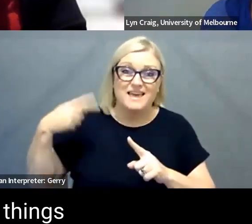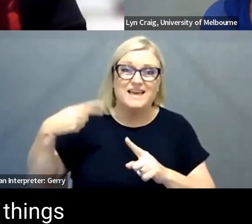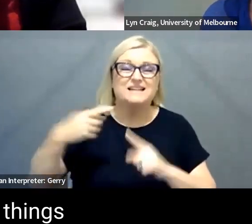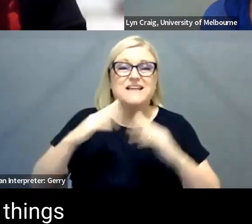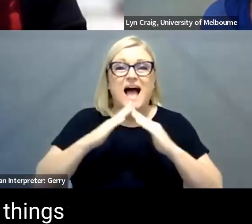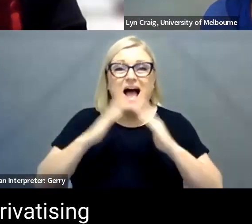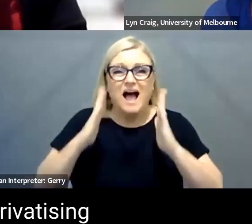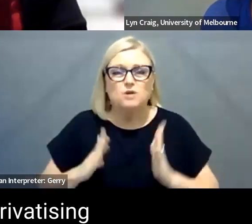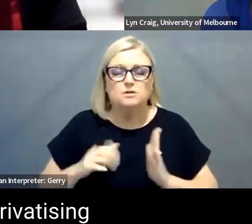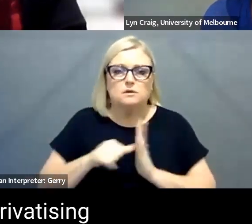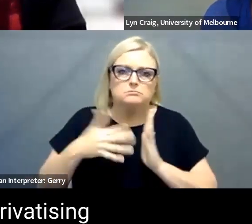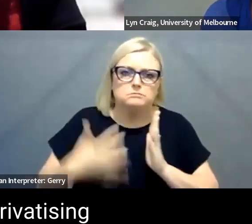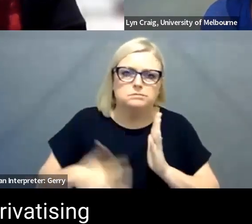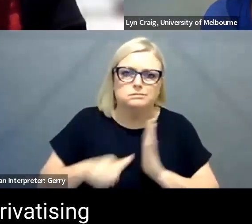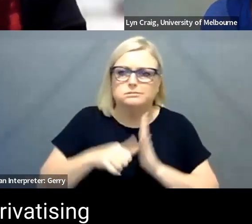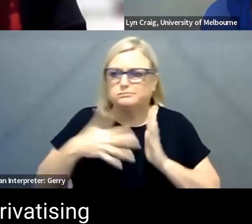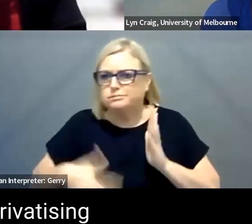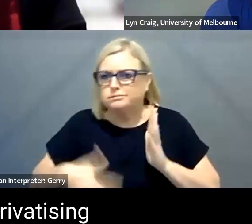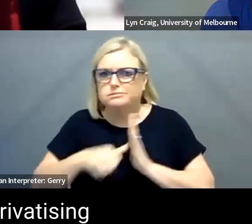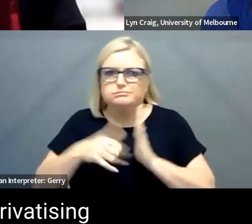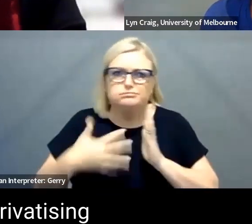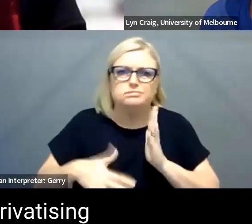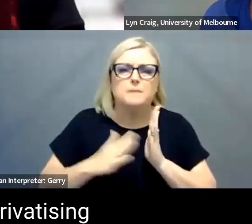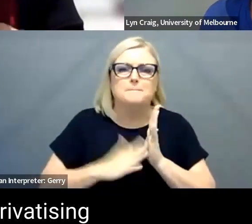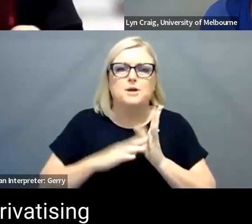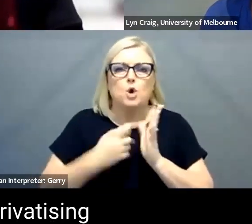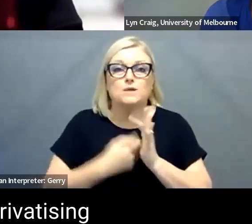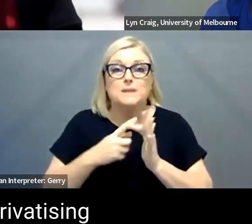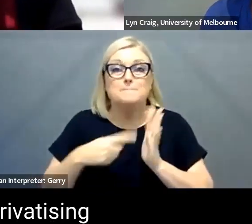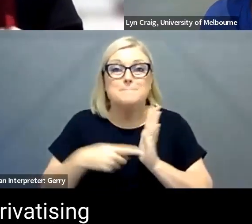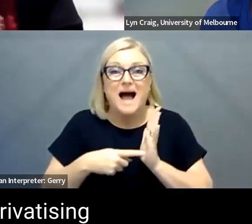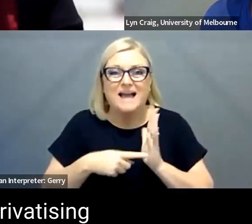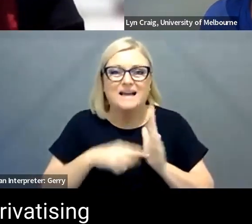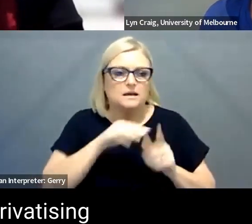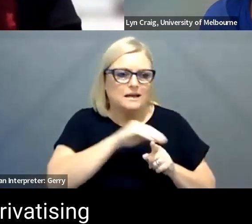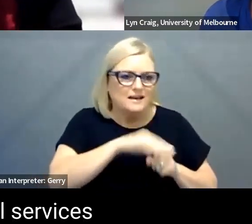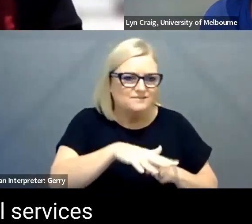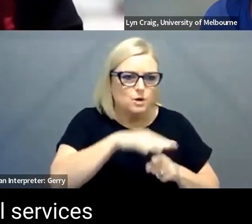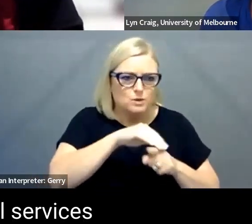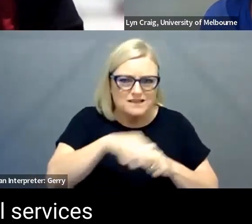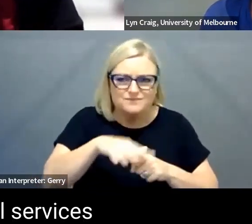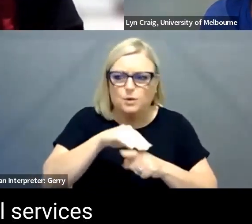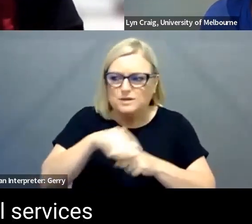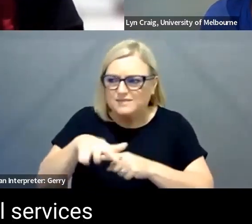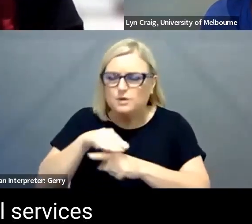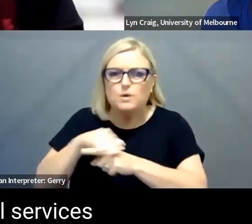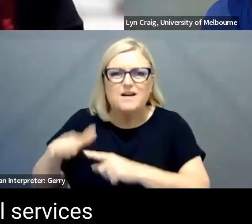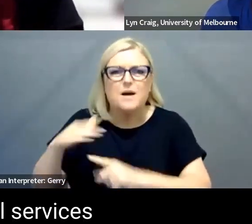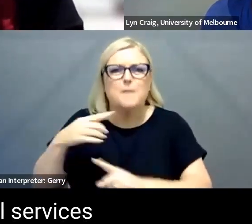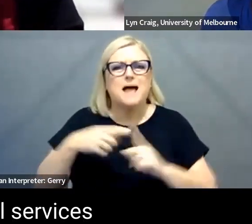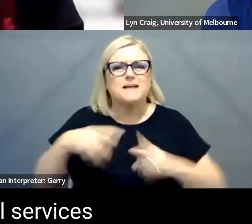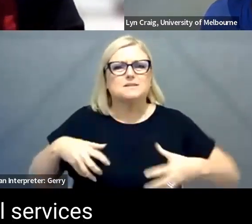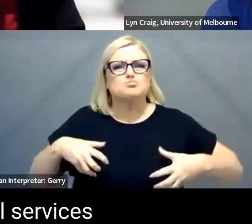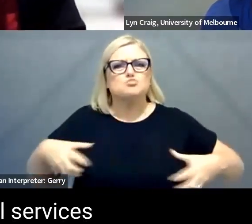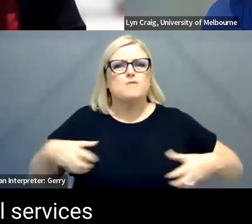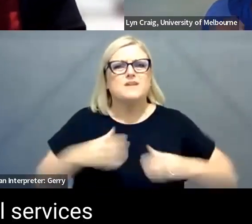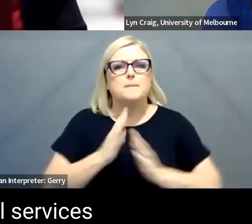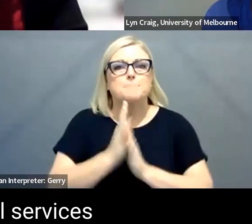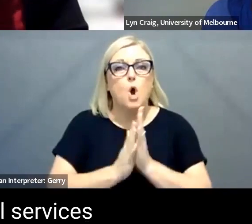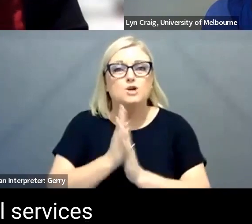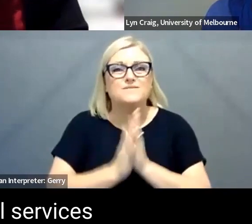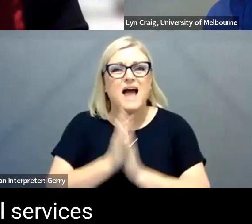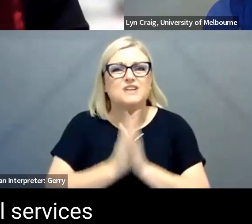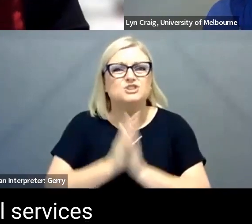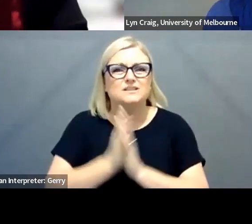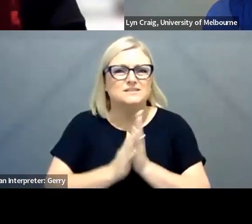become marketized. So privatizing and making profit motive into essential services is